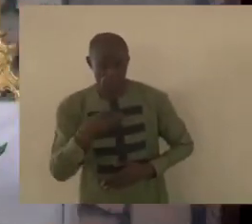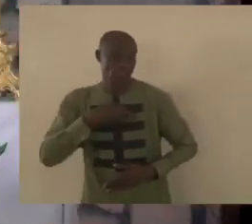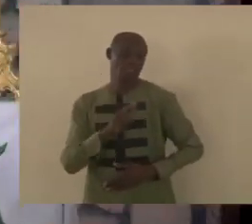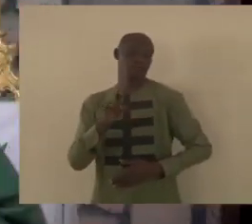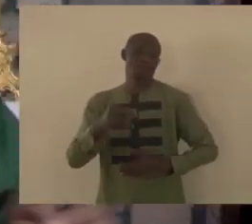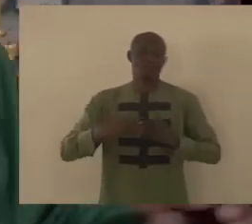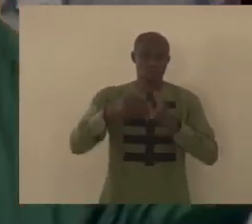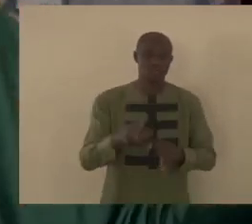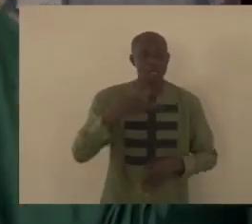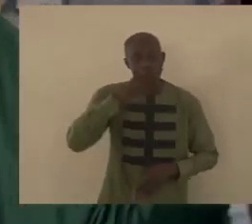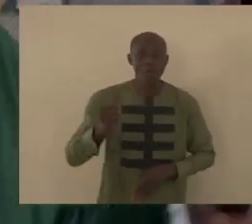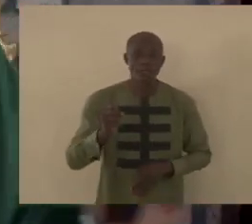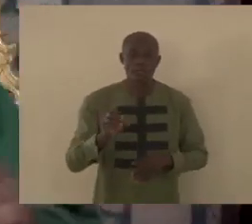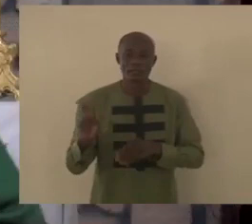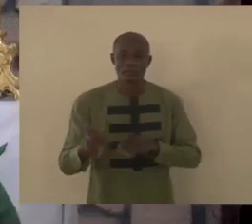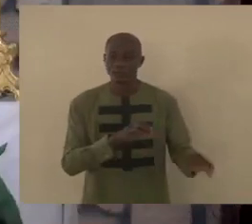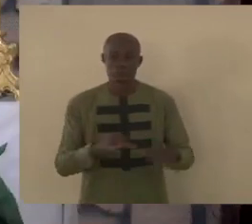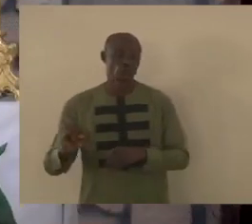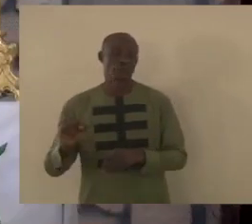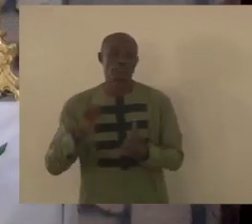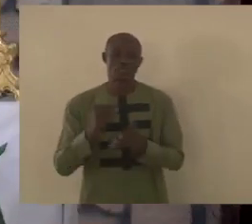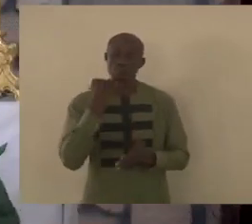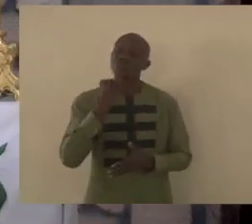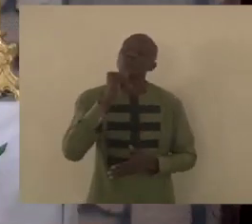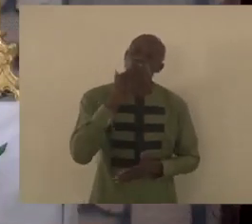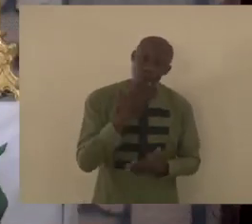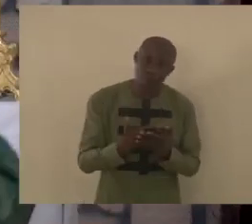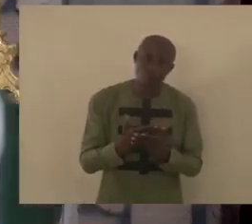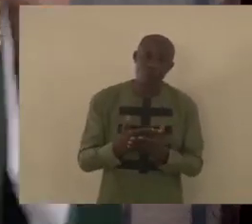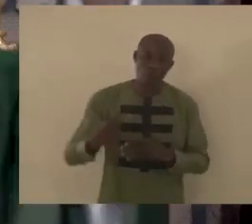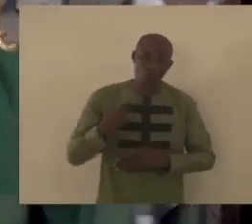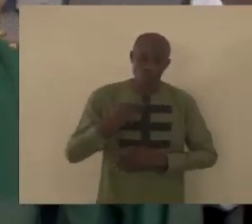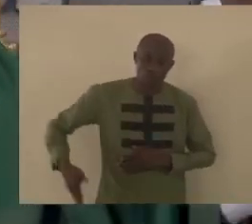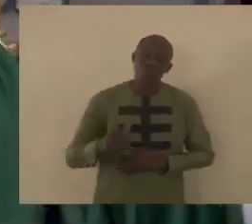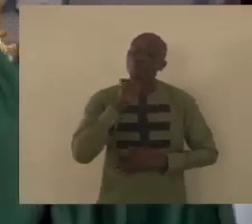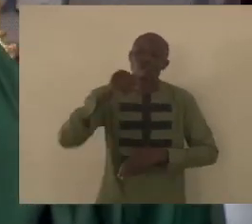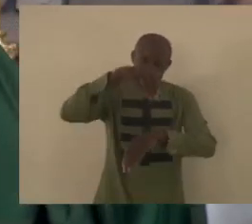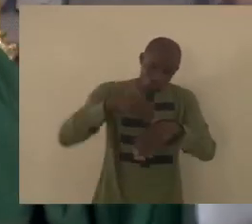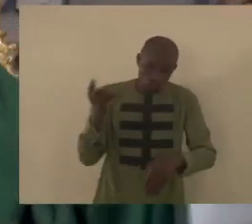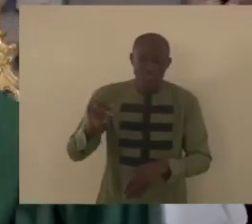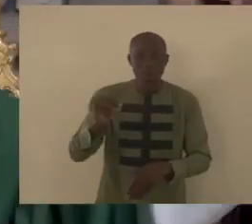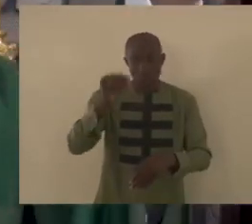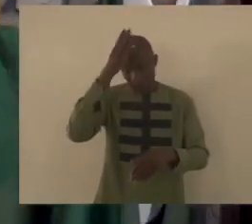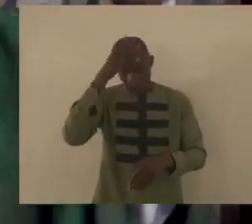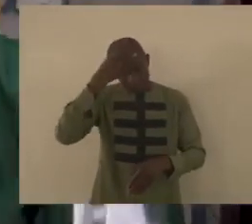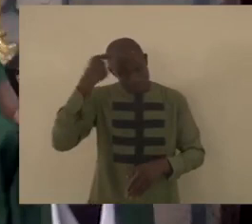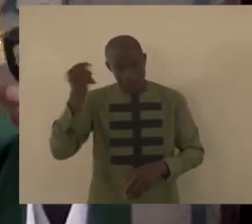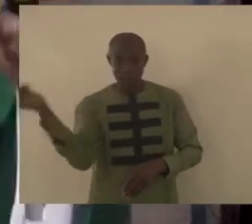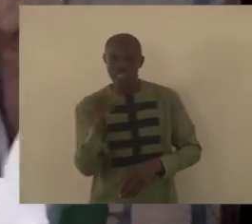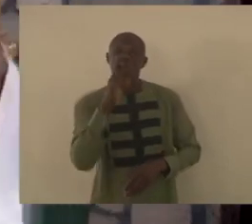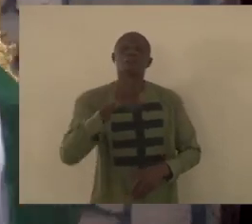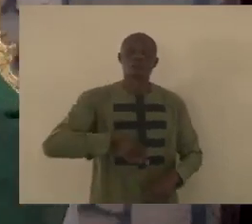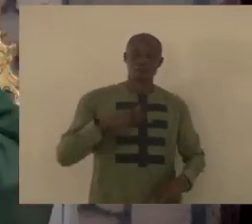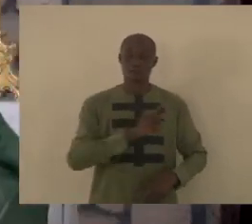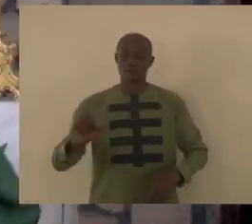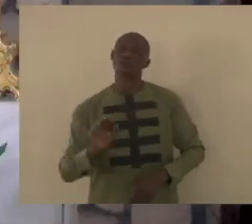that the religious leaders were doing that were not good, for that reason he said, you shouldn't call them father because they are not living up to